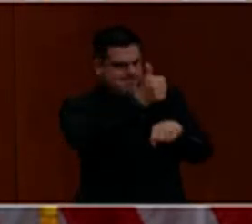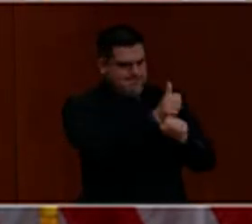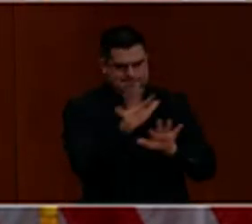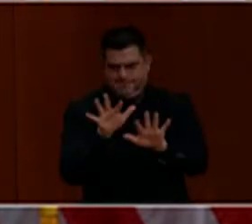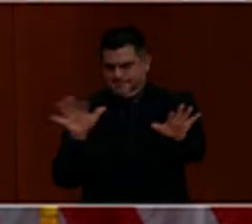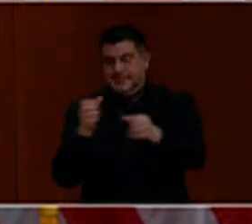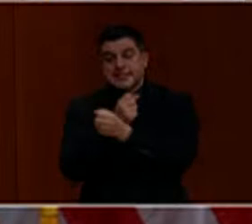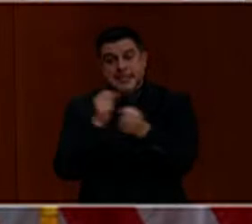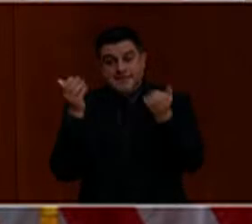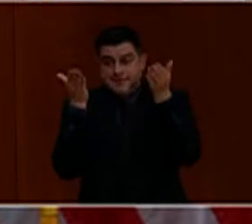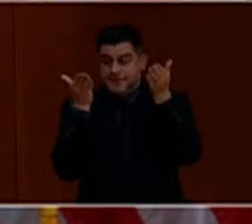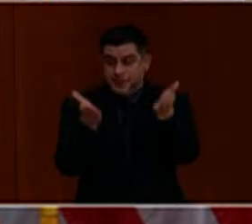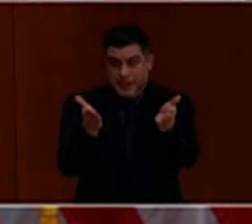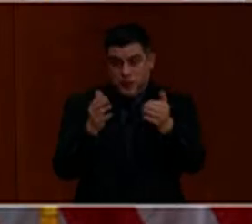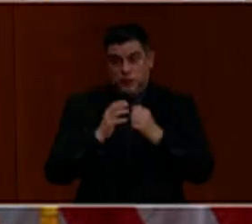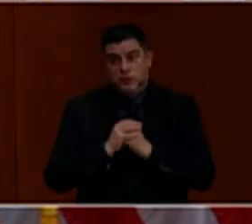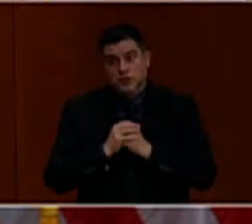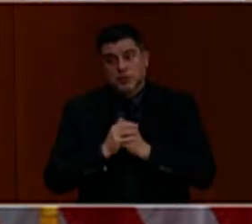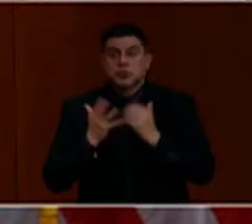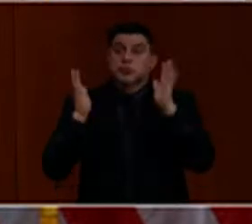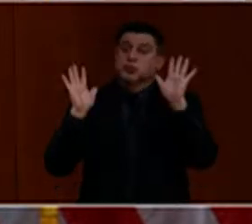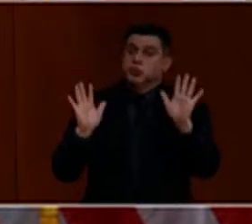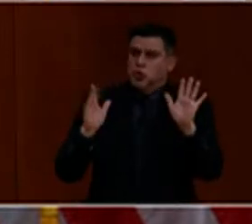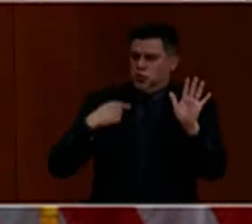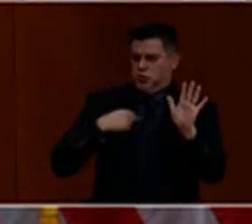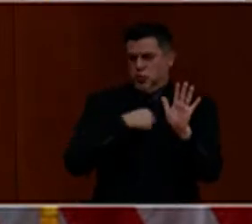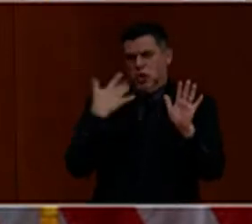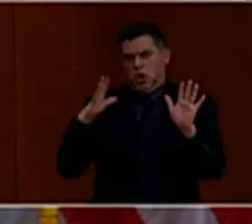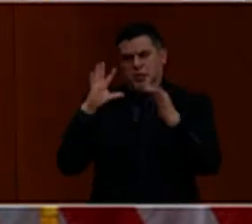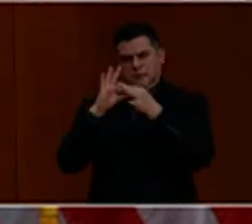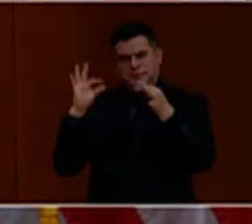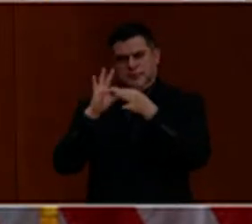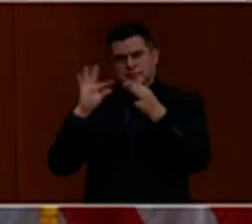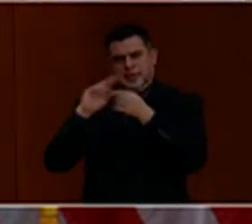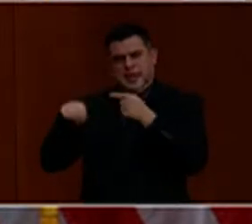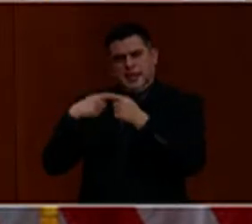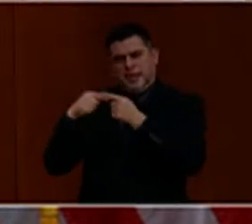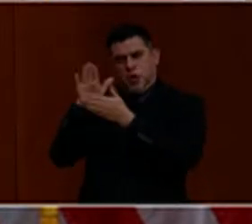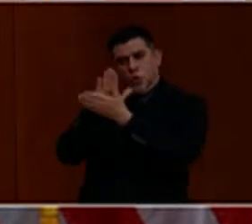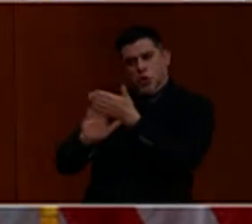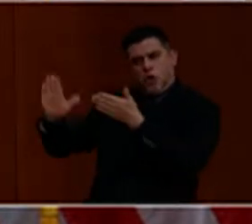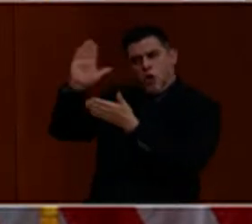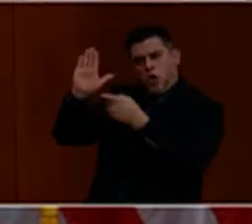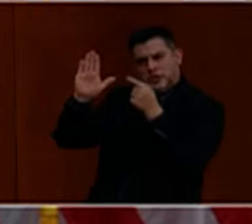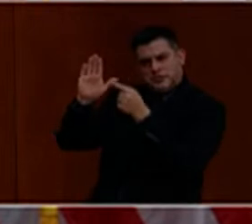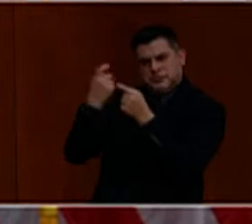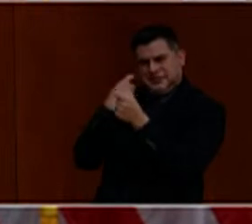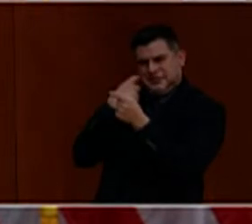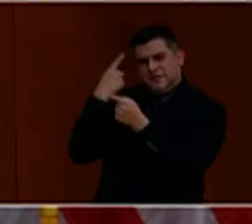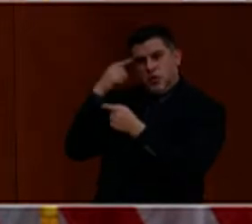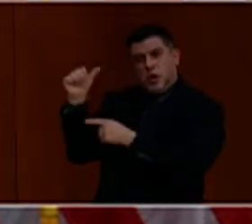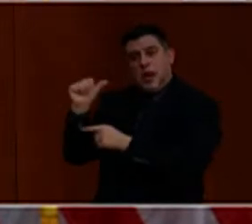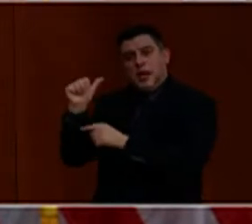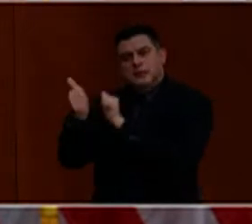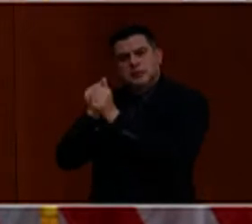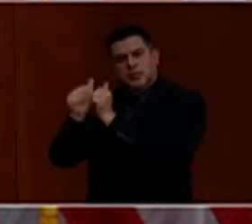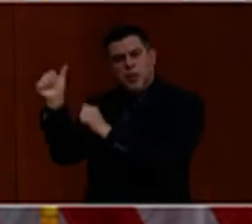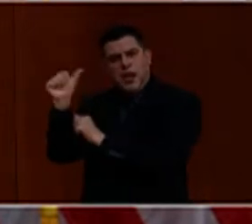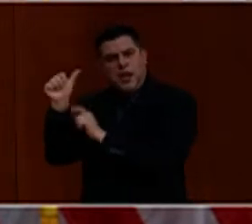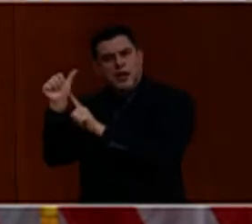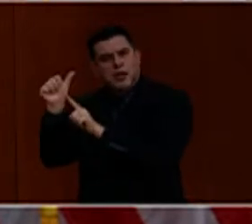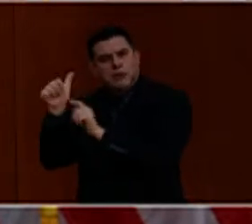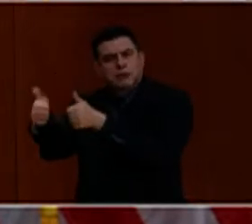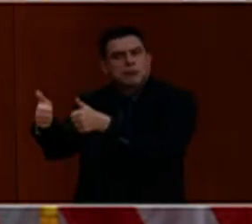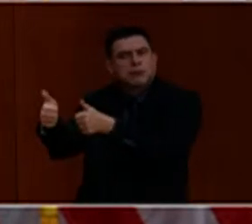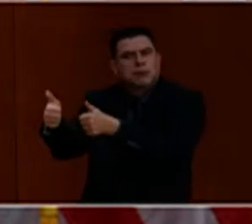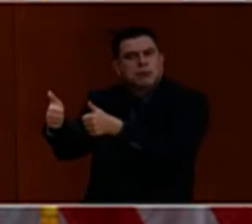talked about it a little bit with the athletes and the college sports about, that's the best environment for them. Just in terms of coronavirus, forget about all the